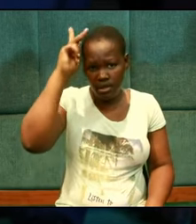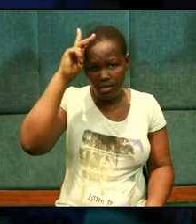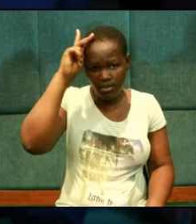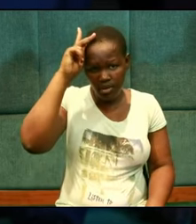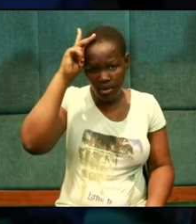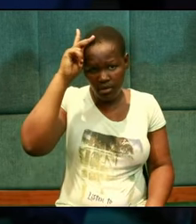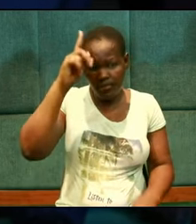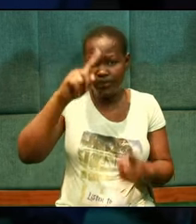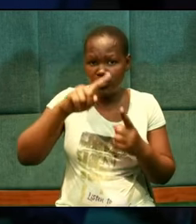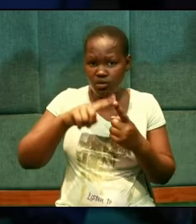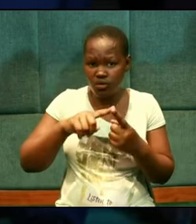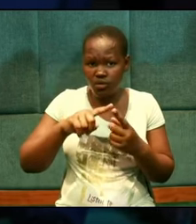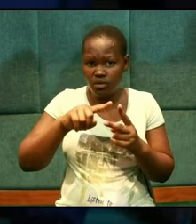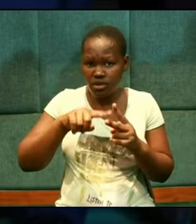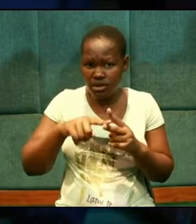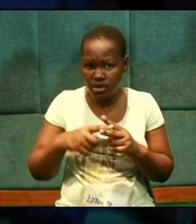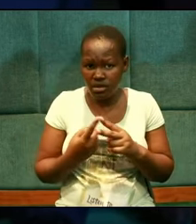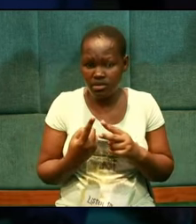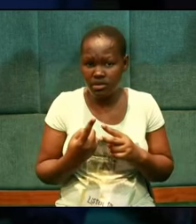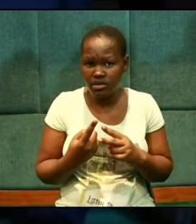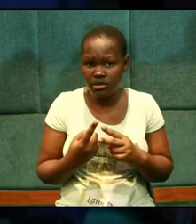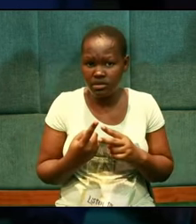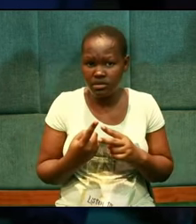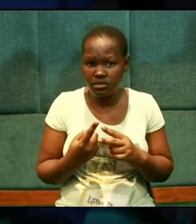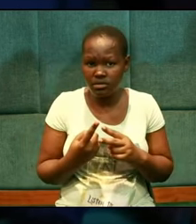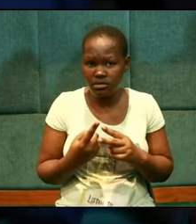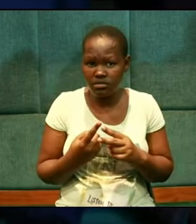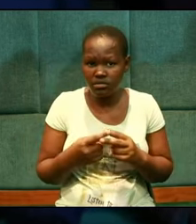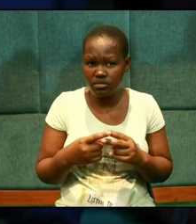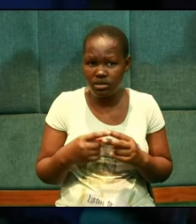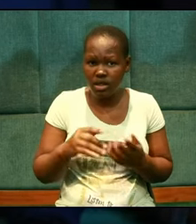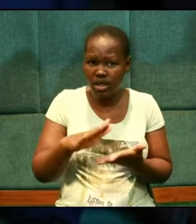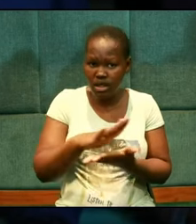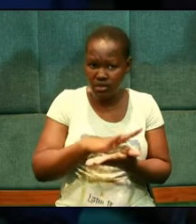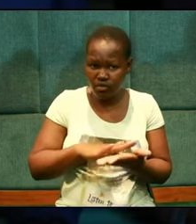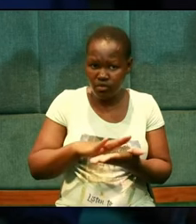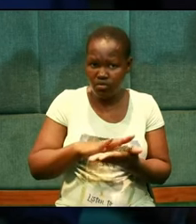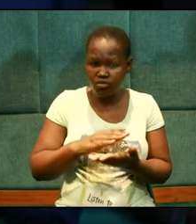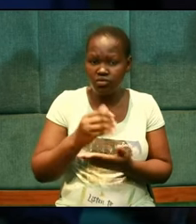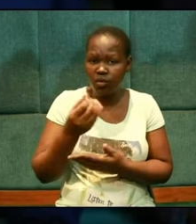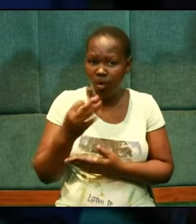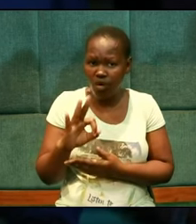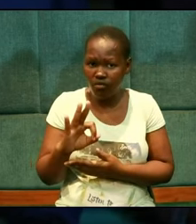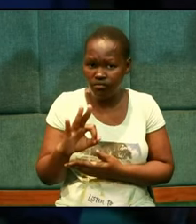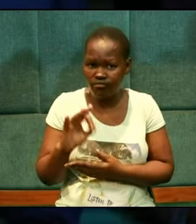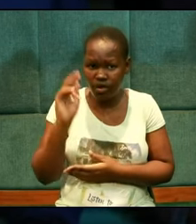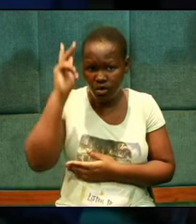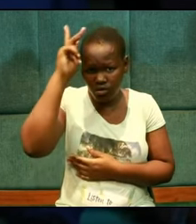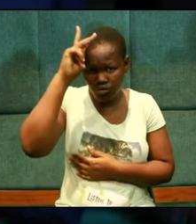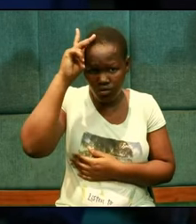to establish their marriages within the foundations of knowledge and understanding.